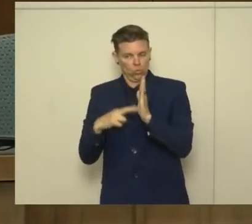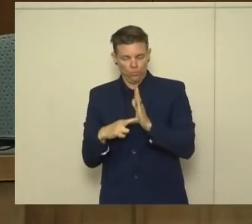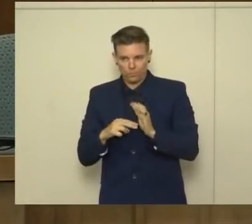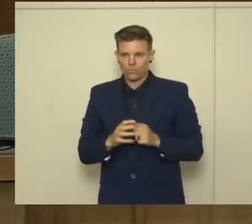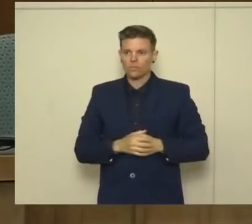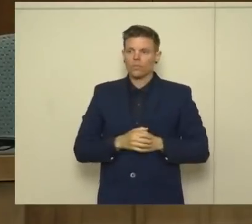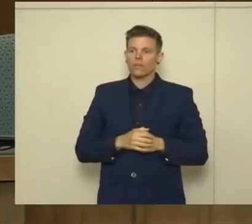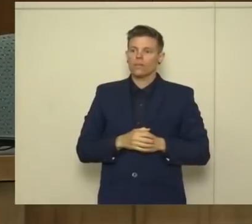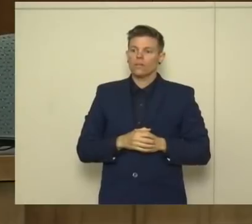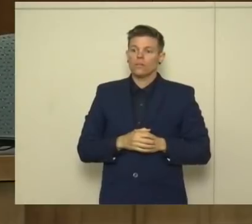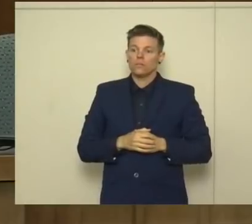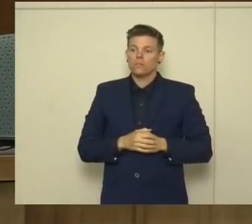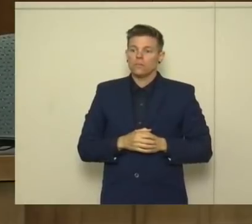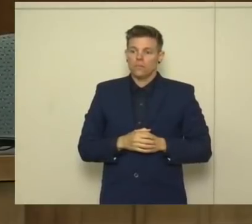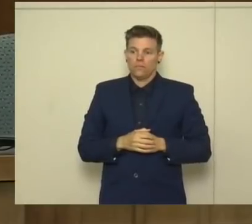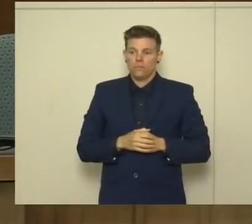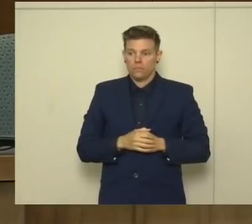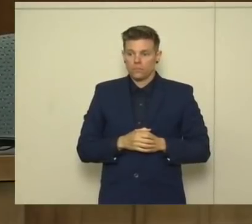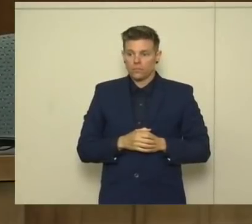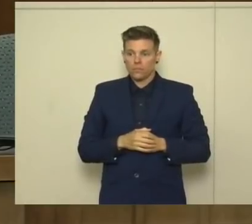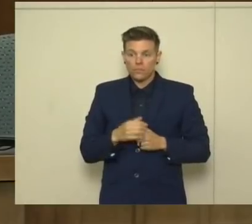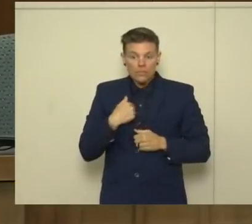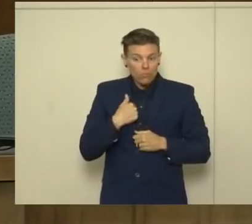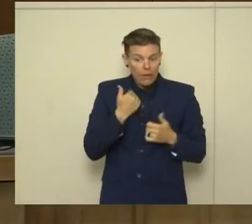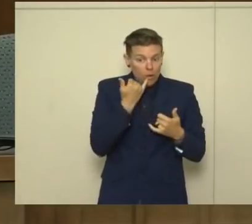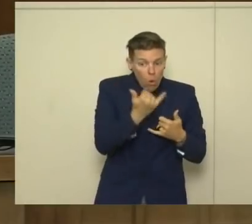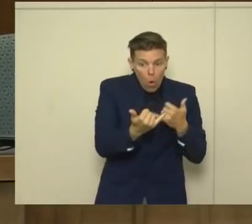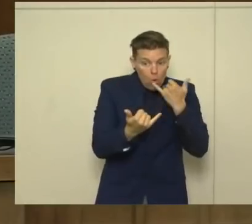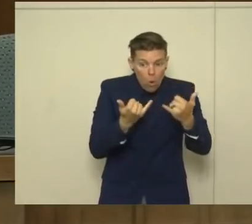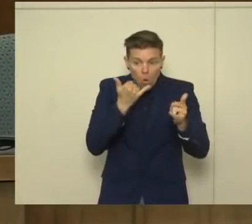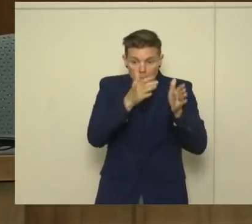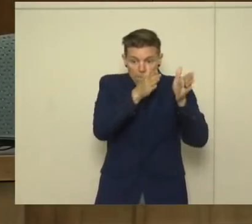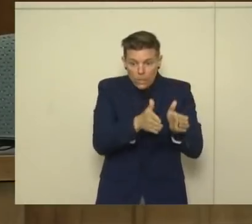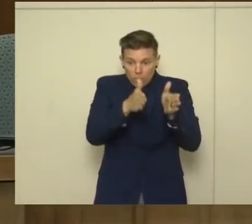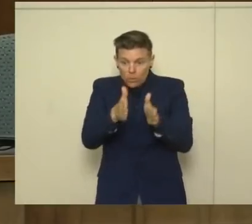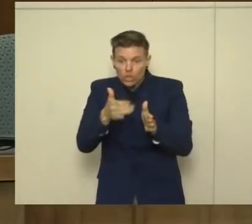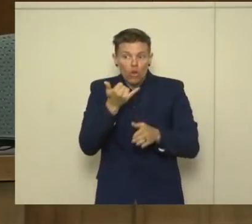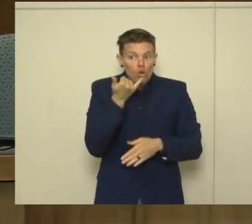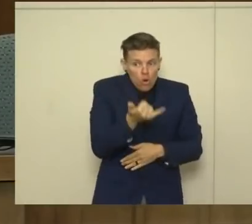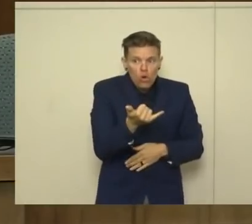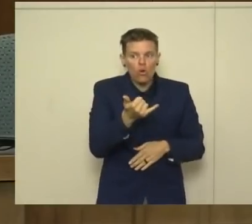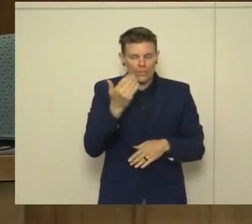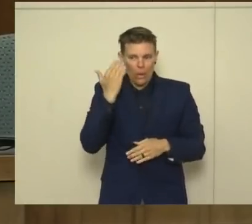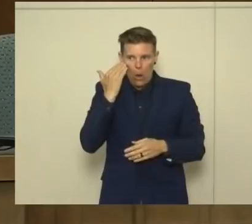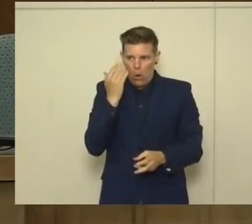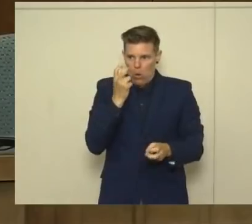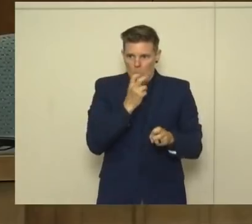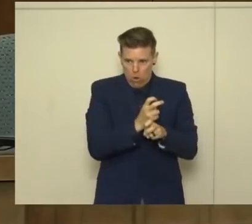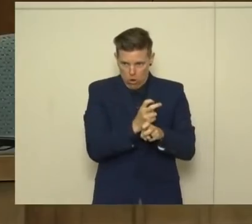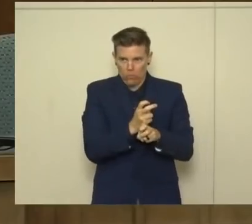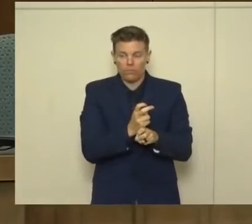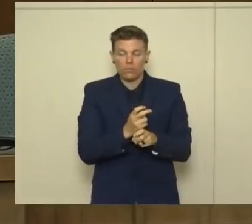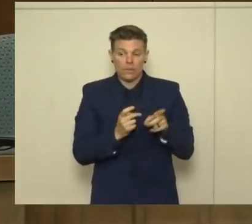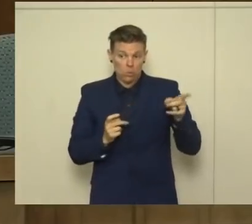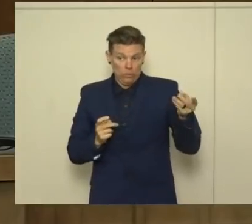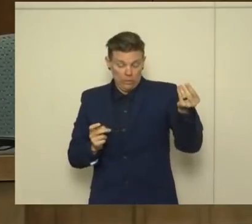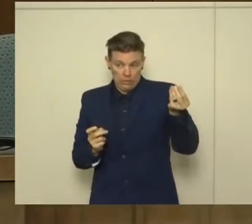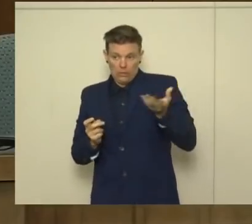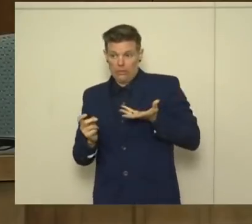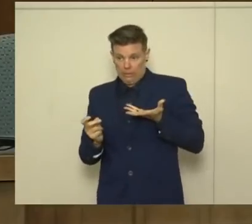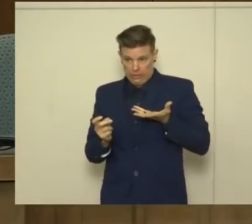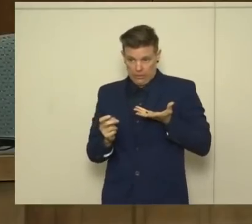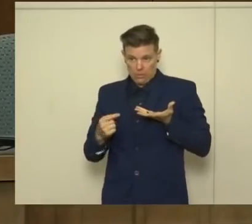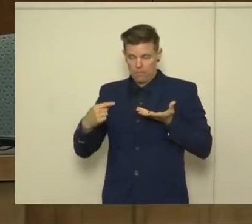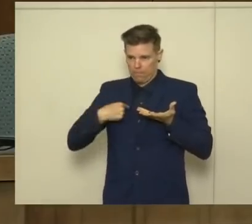up a case, they don't have ready a digitized list of people with correct contact numbers and everything else. We are